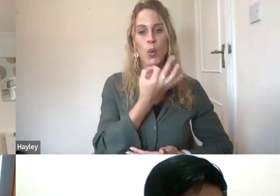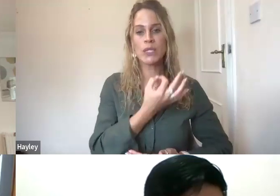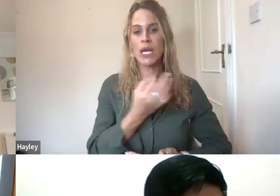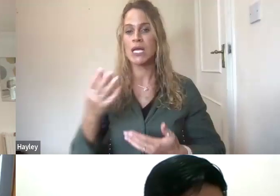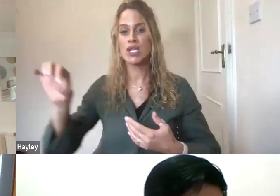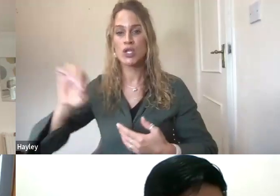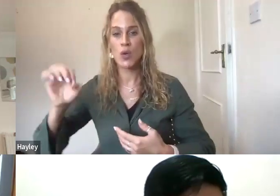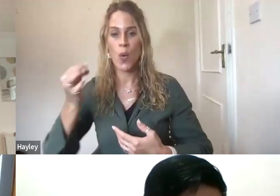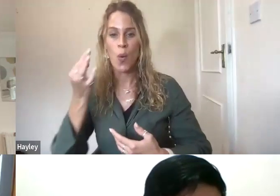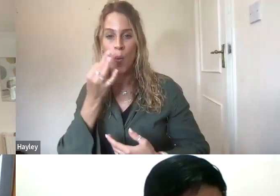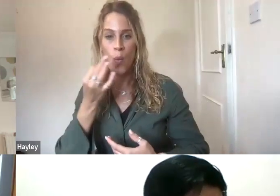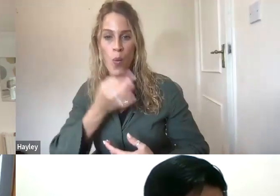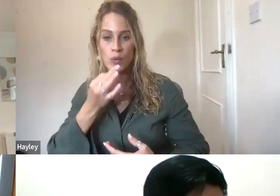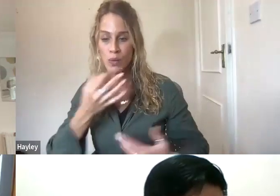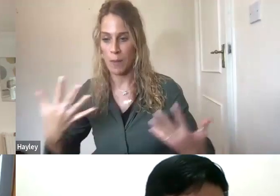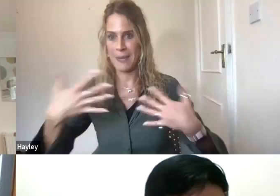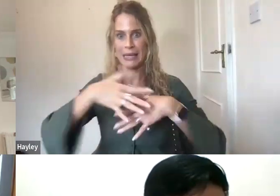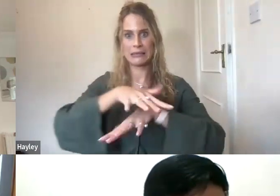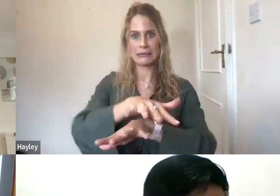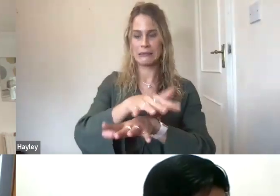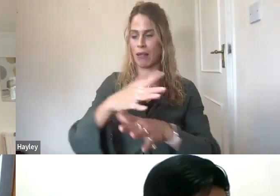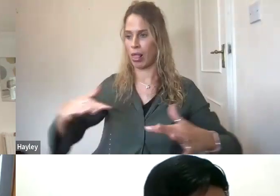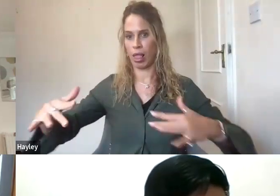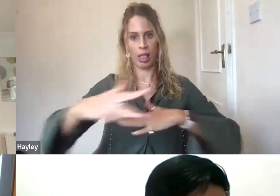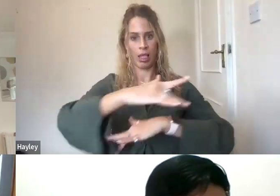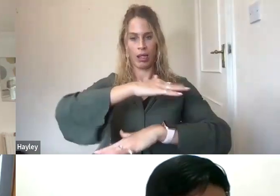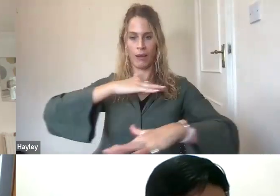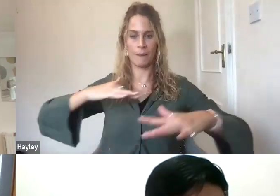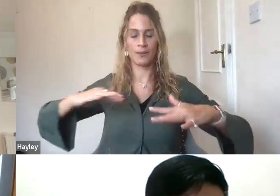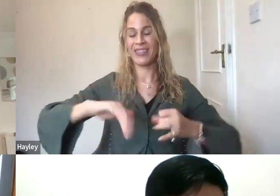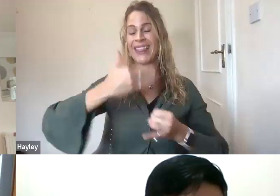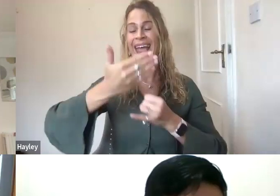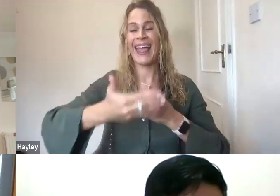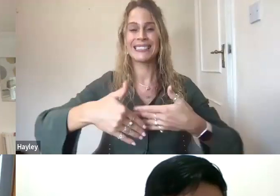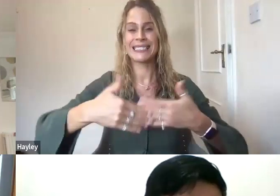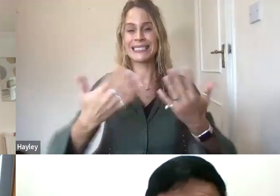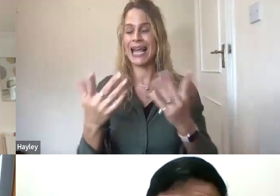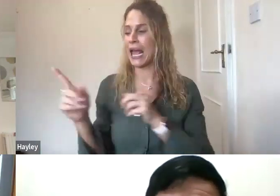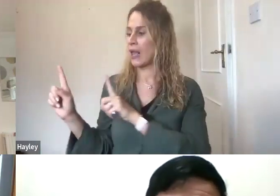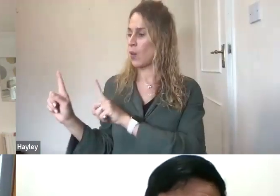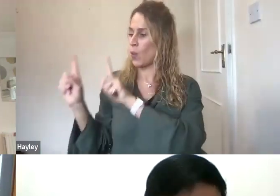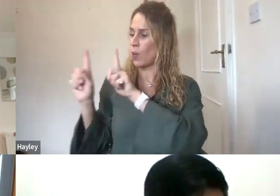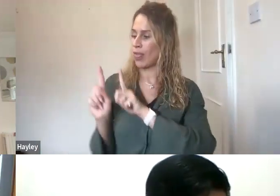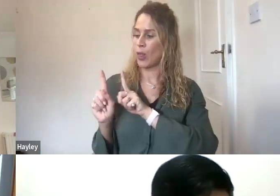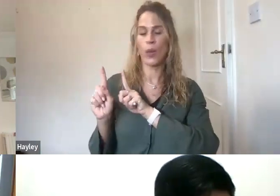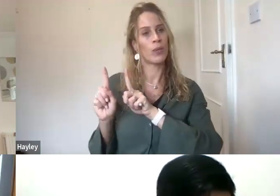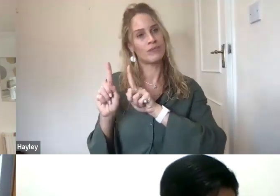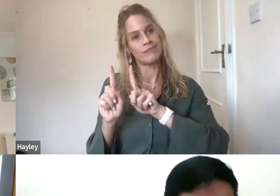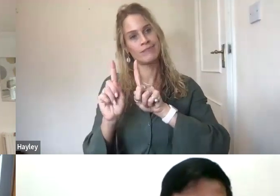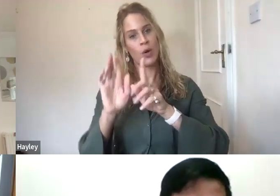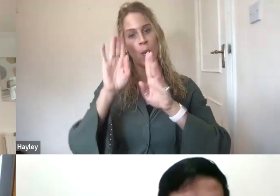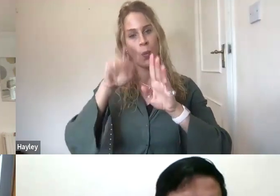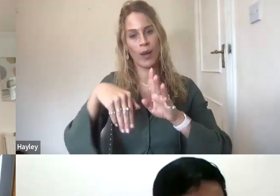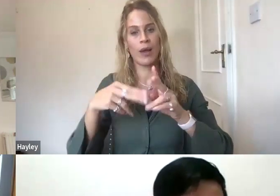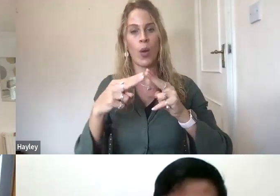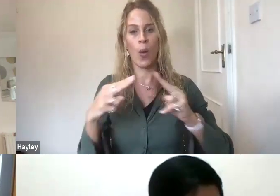the jeepneys floating and end the day going home with you having learned how to swim.